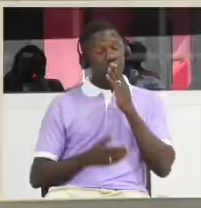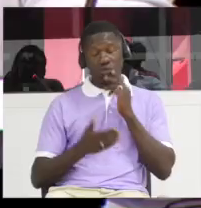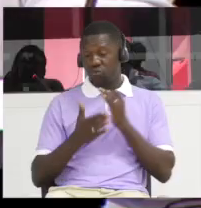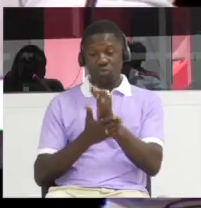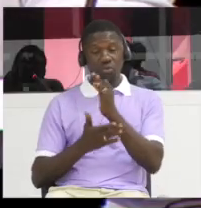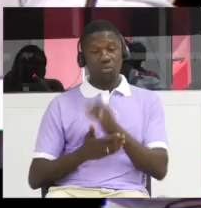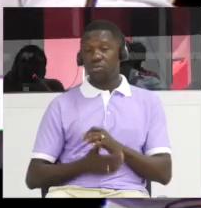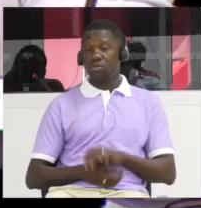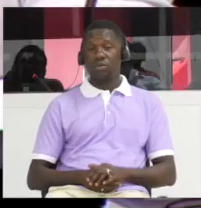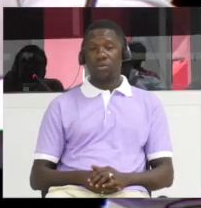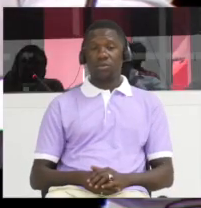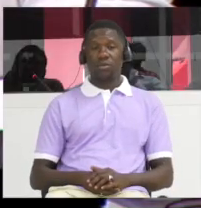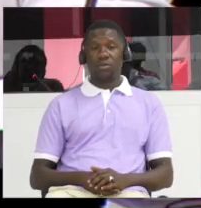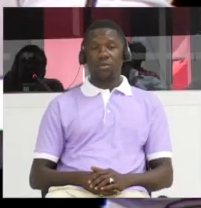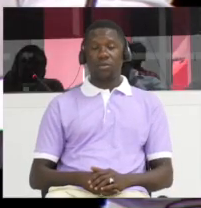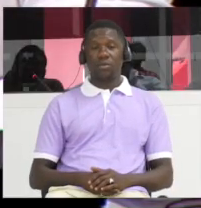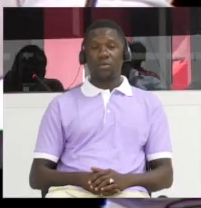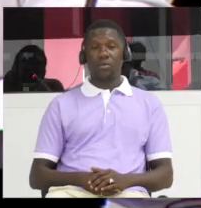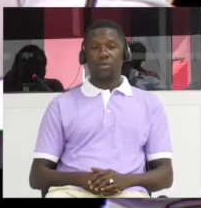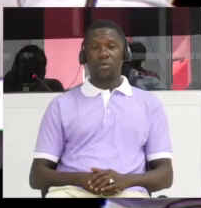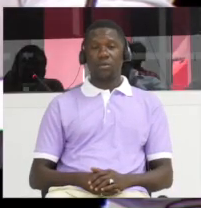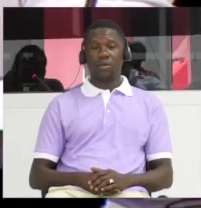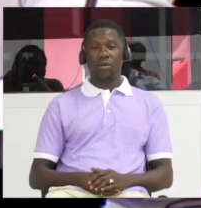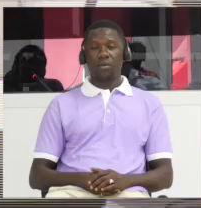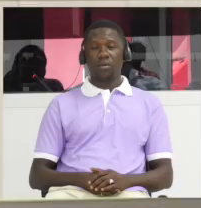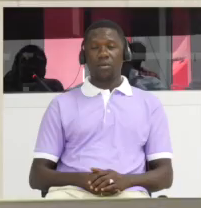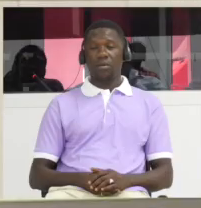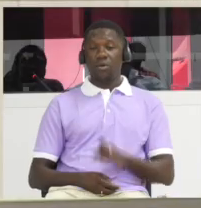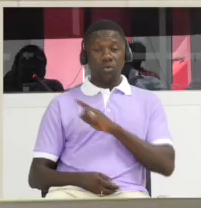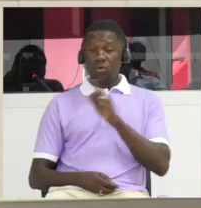You had no foreknowledge that this was going to be a coup? No.